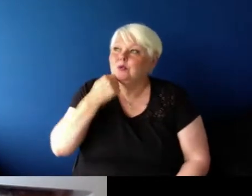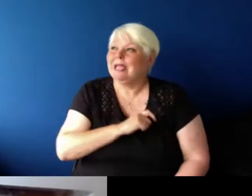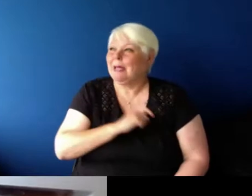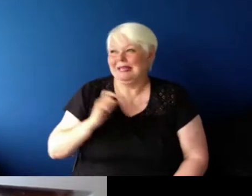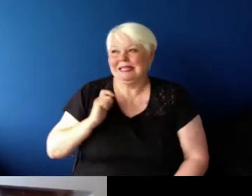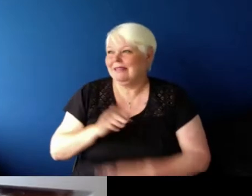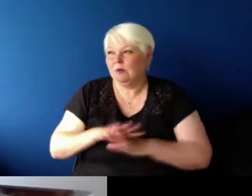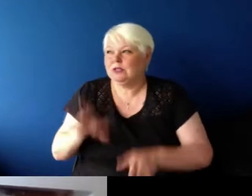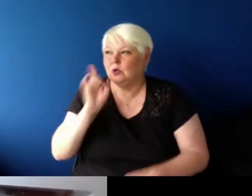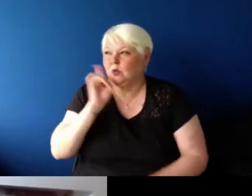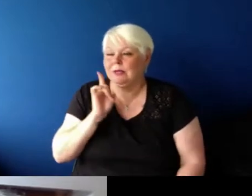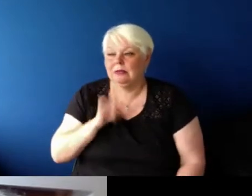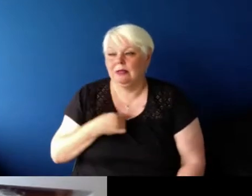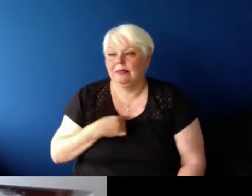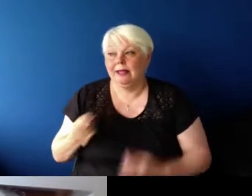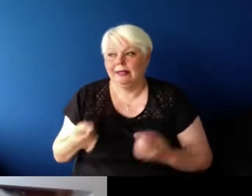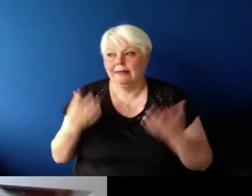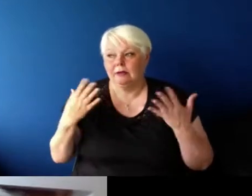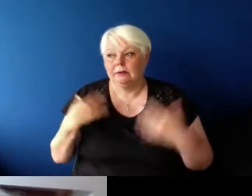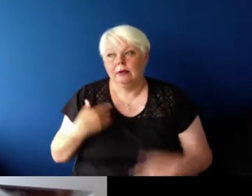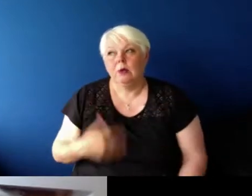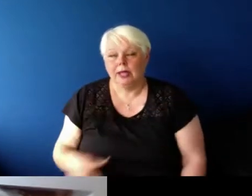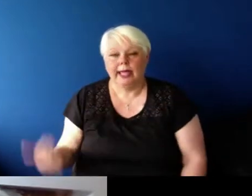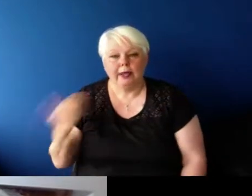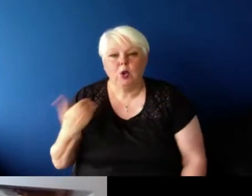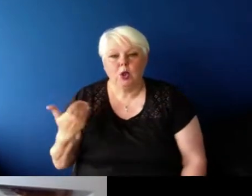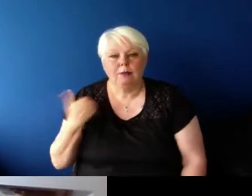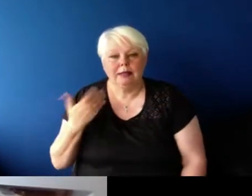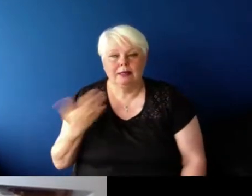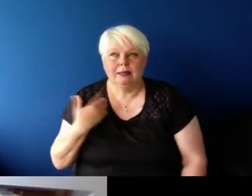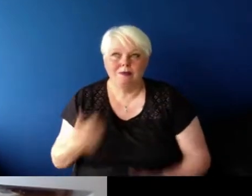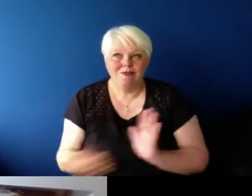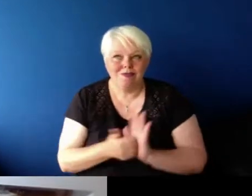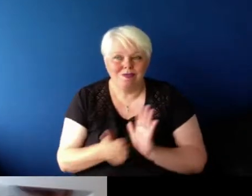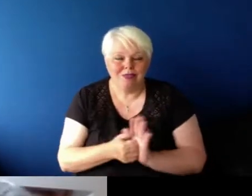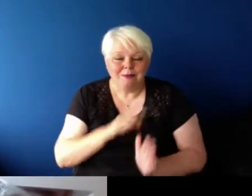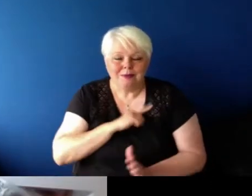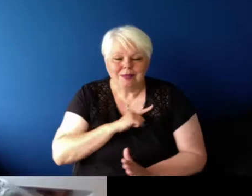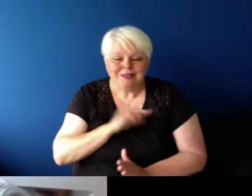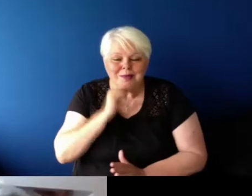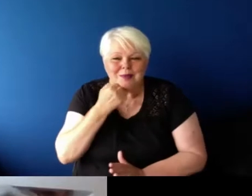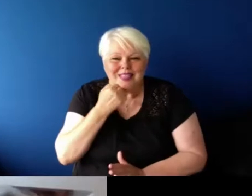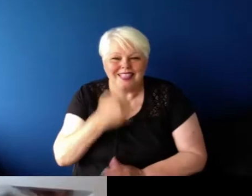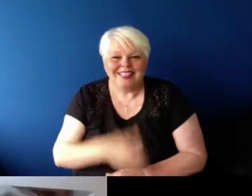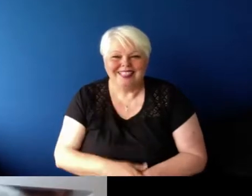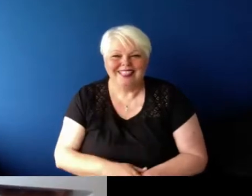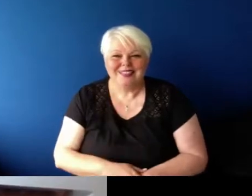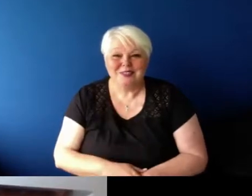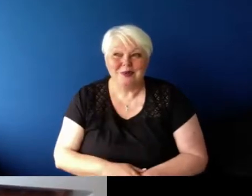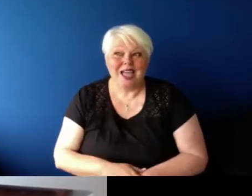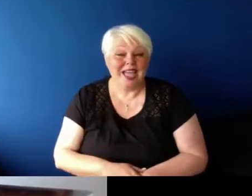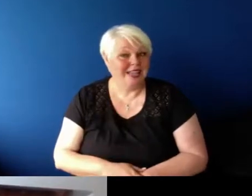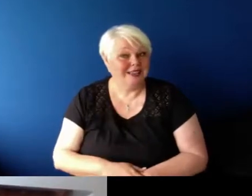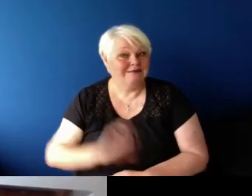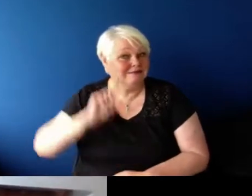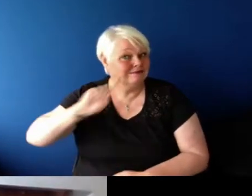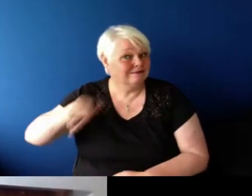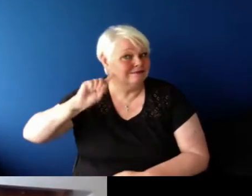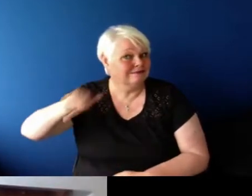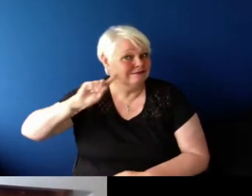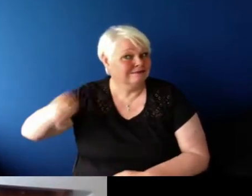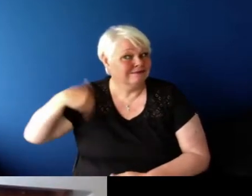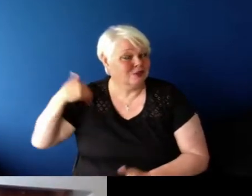know, and then I tricked myself up and said, well, that's just stupid, isn't it? Because I am. That's who I am. So that's not an